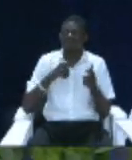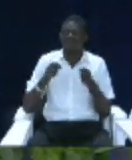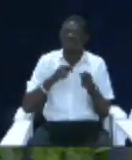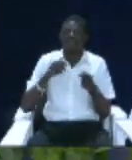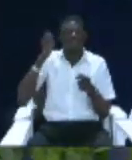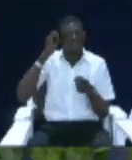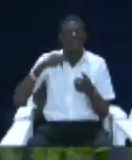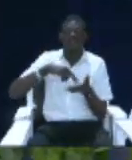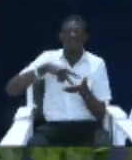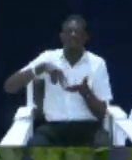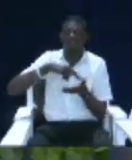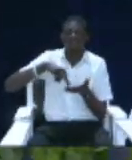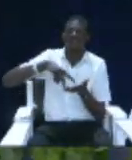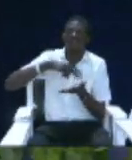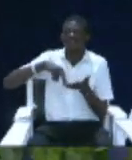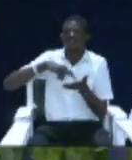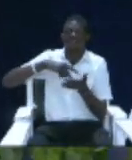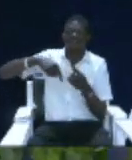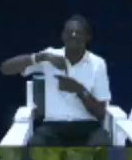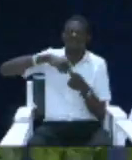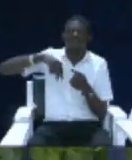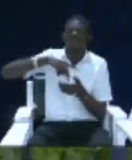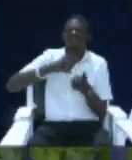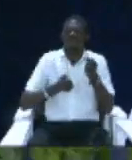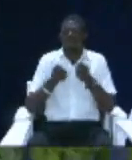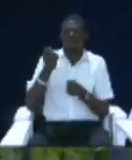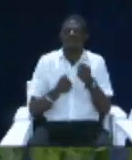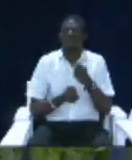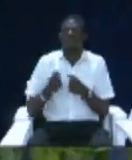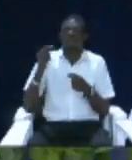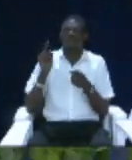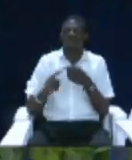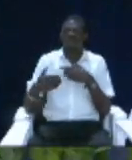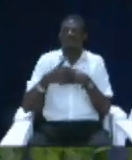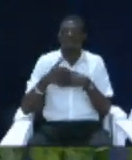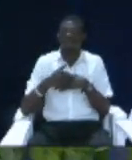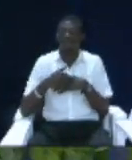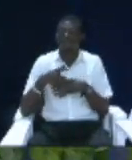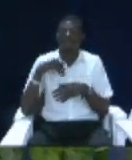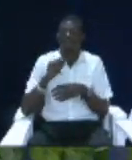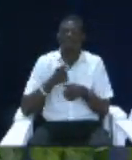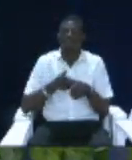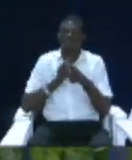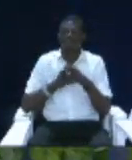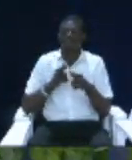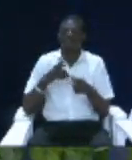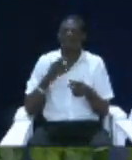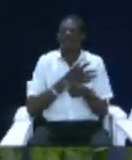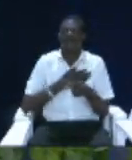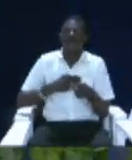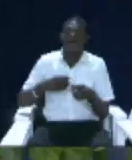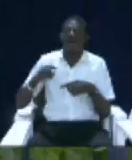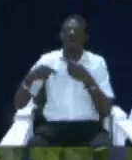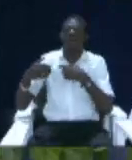He danced, ran the vehicle to the back, still pointing the gun, and